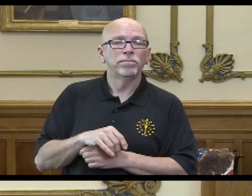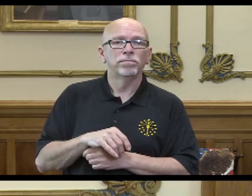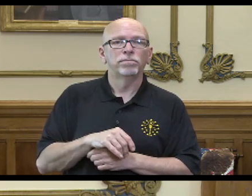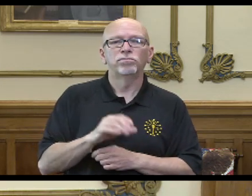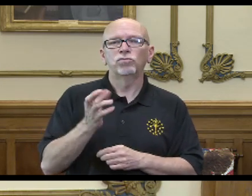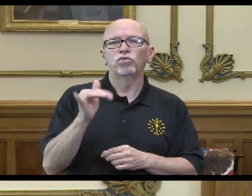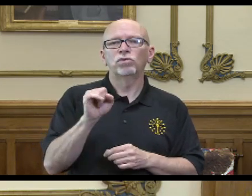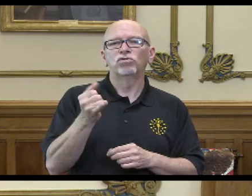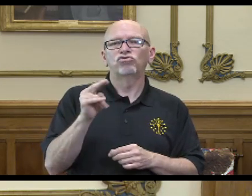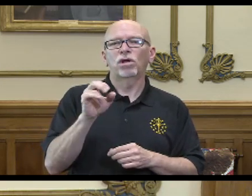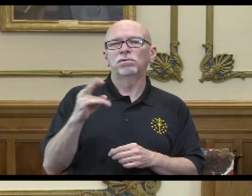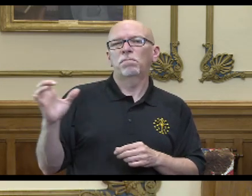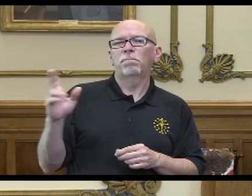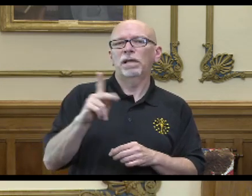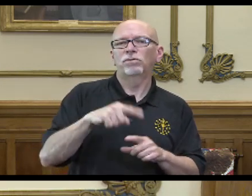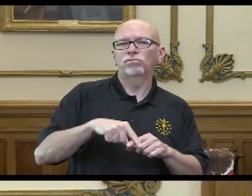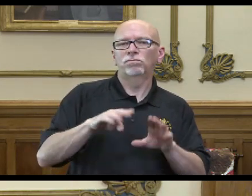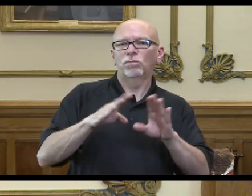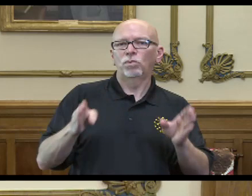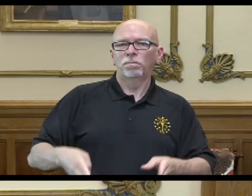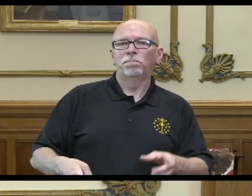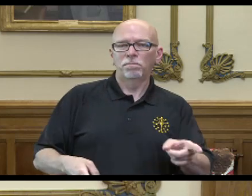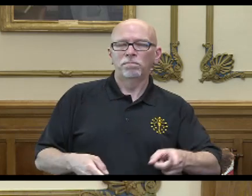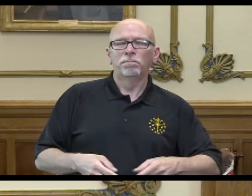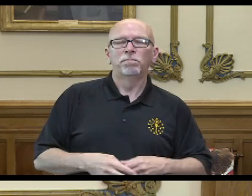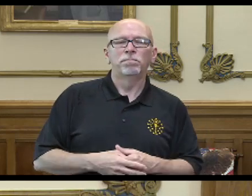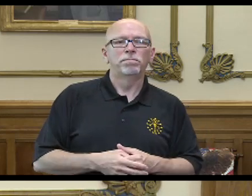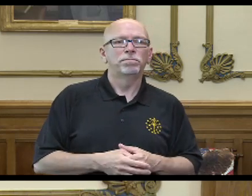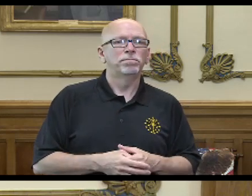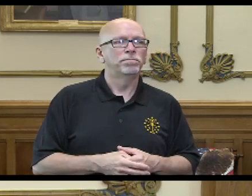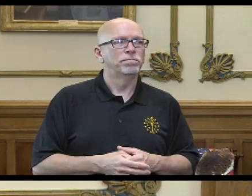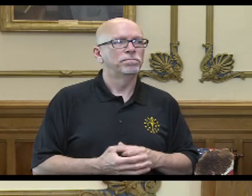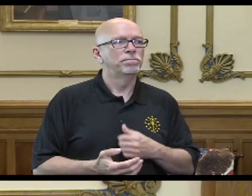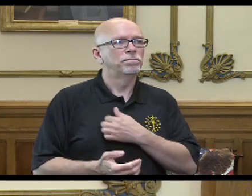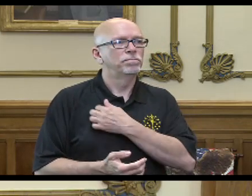Chris Johnston is making his way back up.